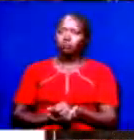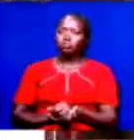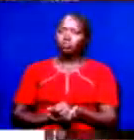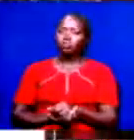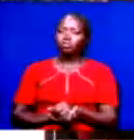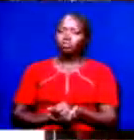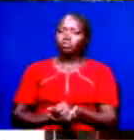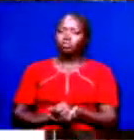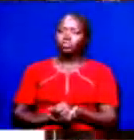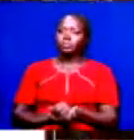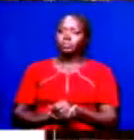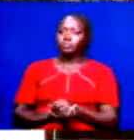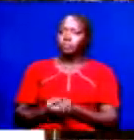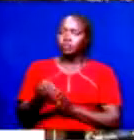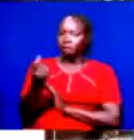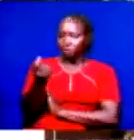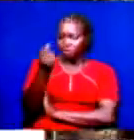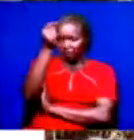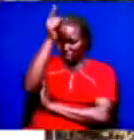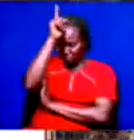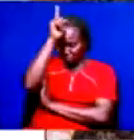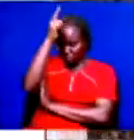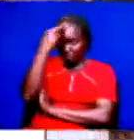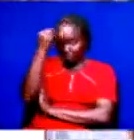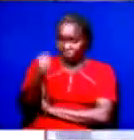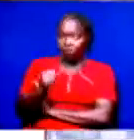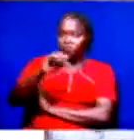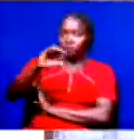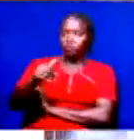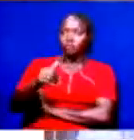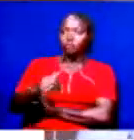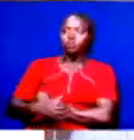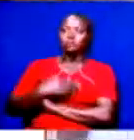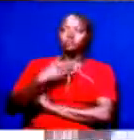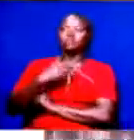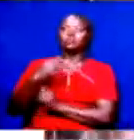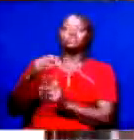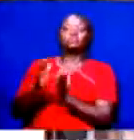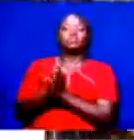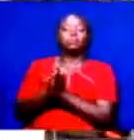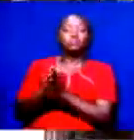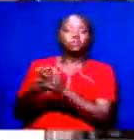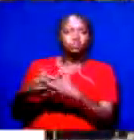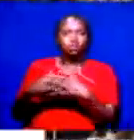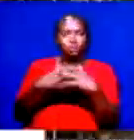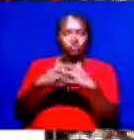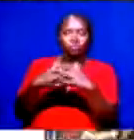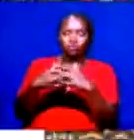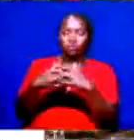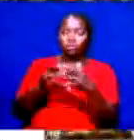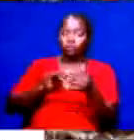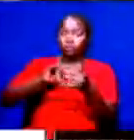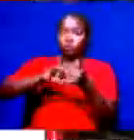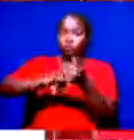The little village of Losait in Kajiado County played host to the First Lady of the United States, Jill Biden, who is in the